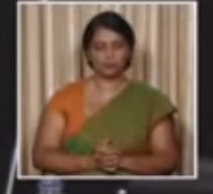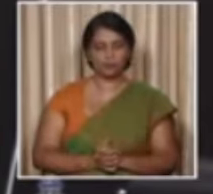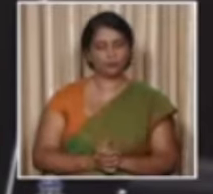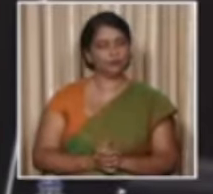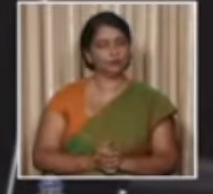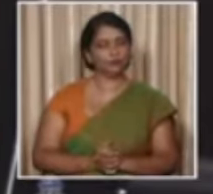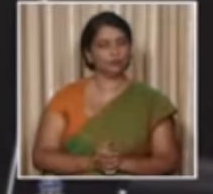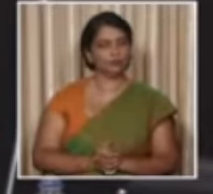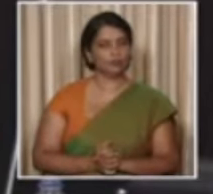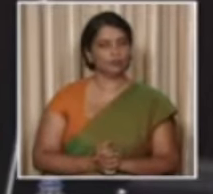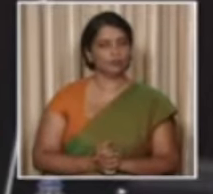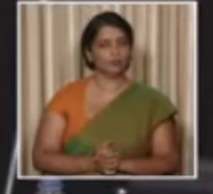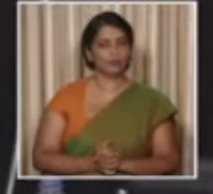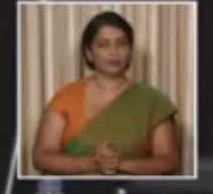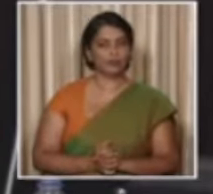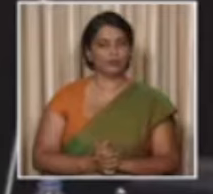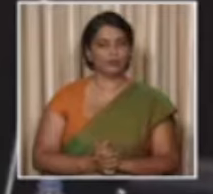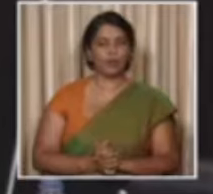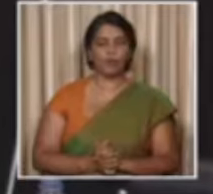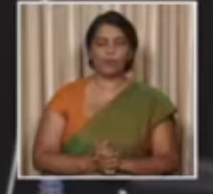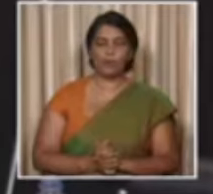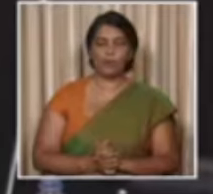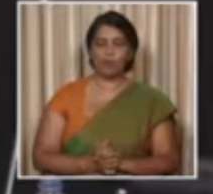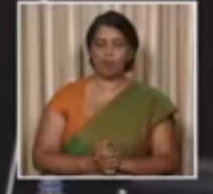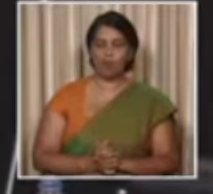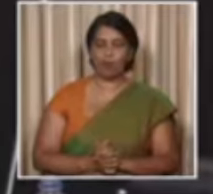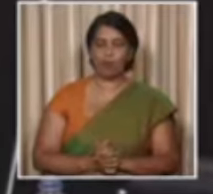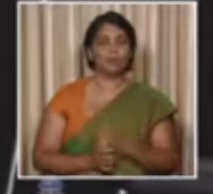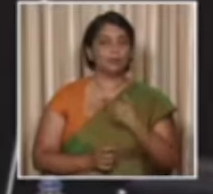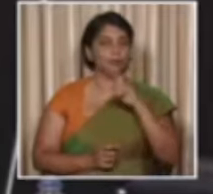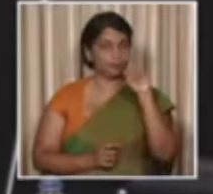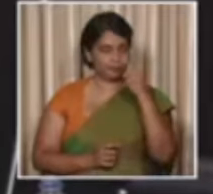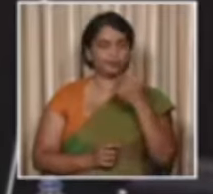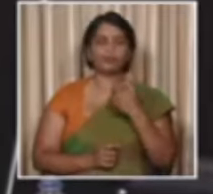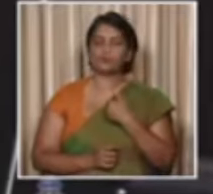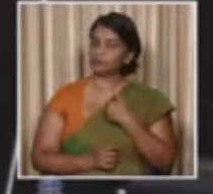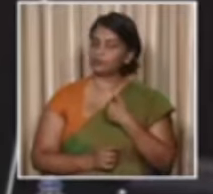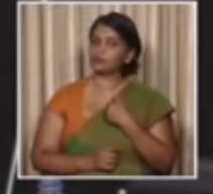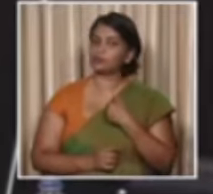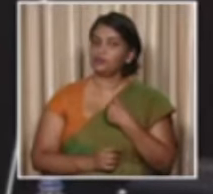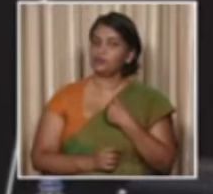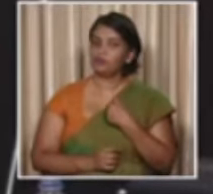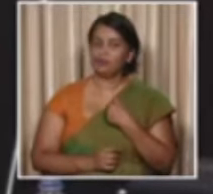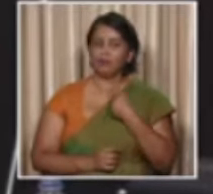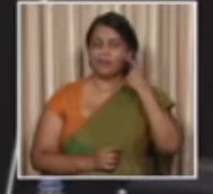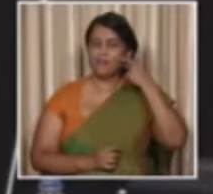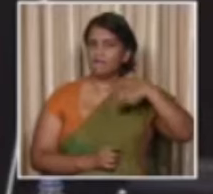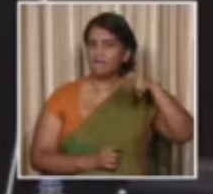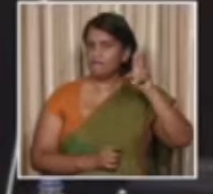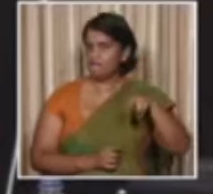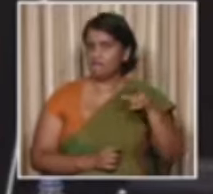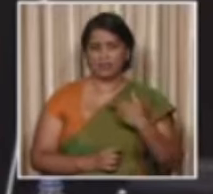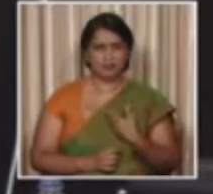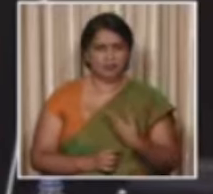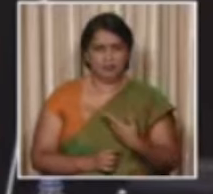relevant to his own speech. In the first place, that I couldn't believe that whether he was making this speech knowing that he is